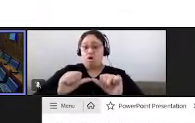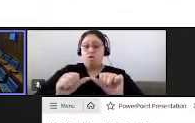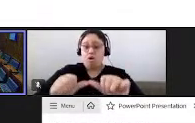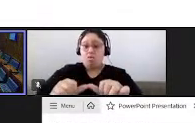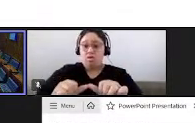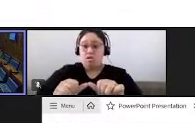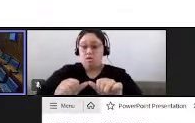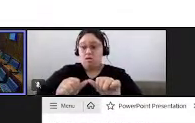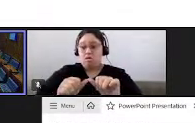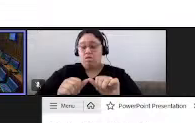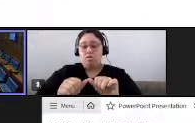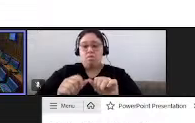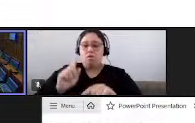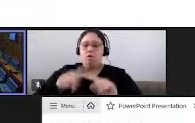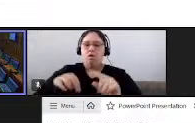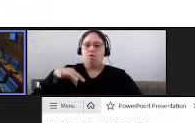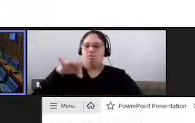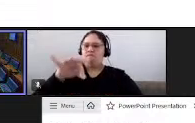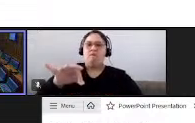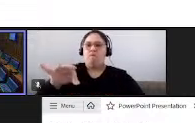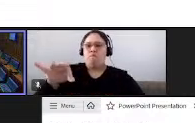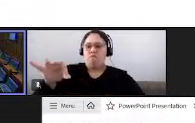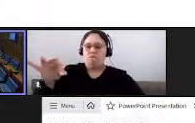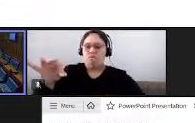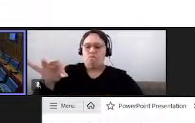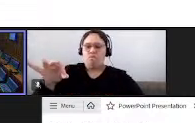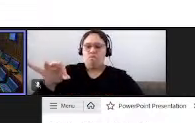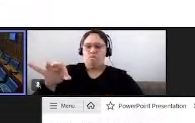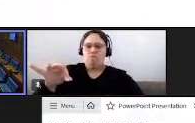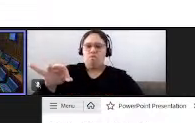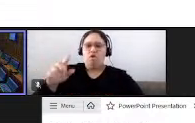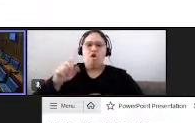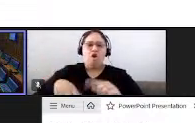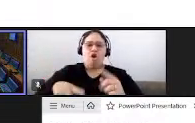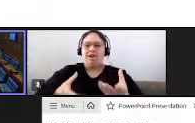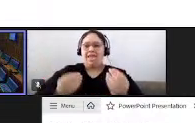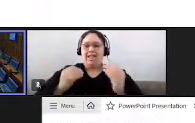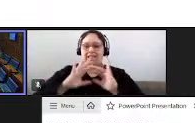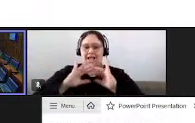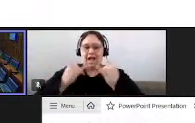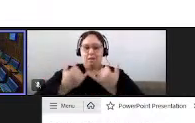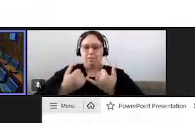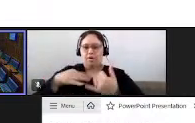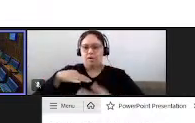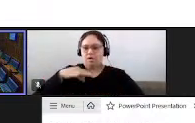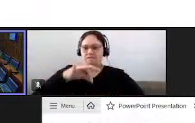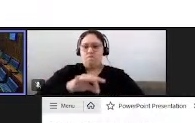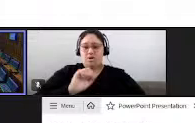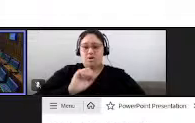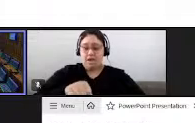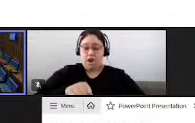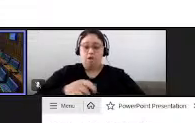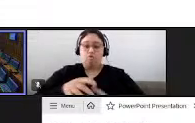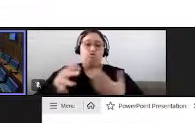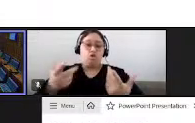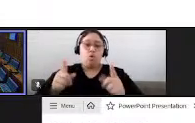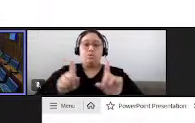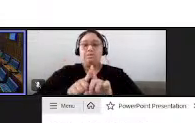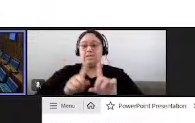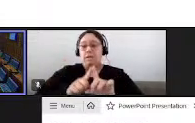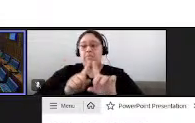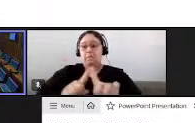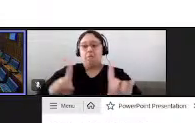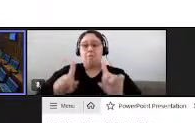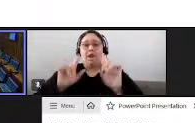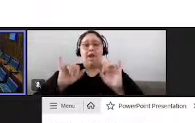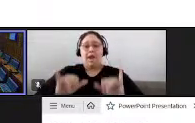ongoingly that you cannot afford, that you cannot get a company that you can afford. So the same department has